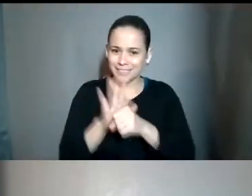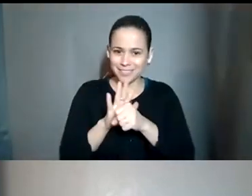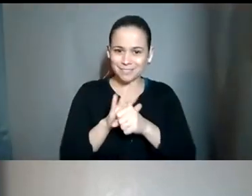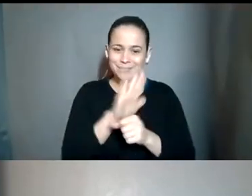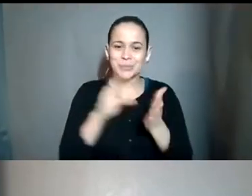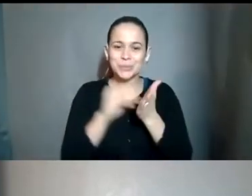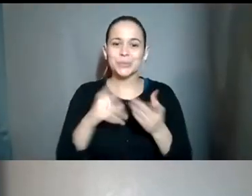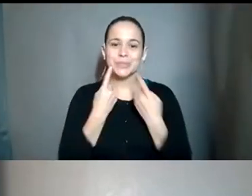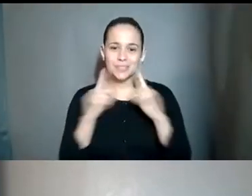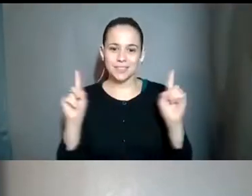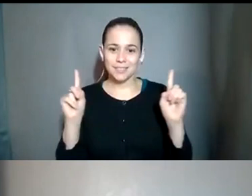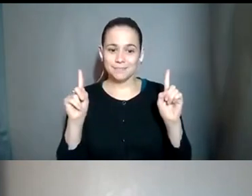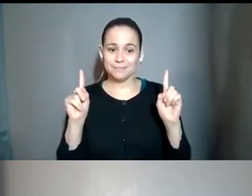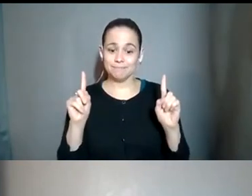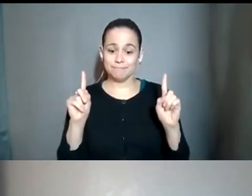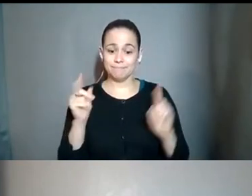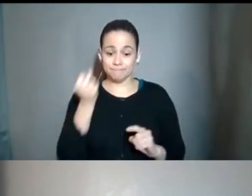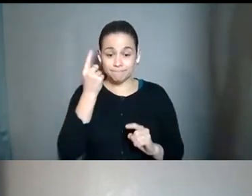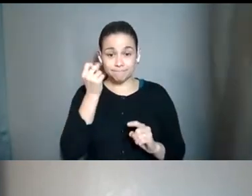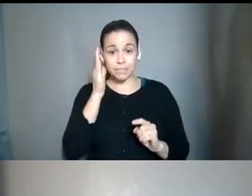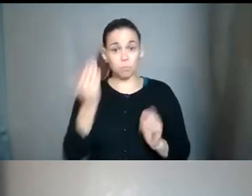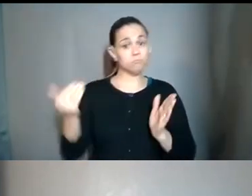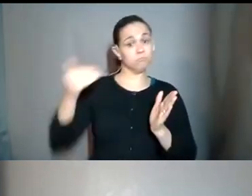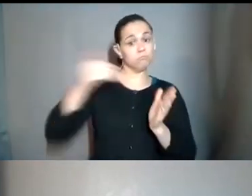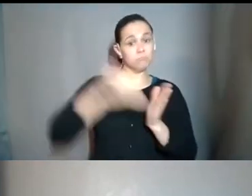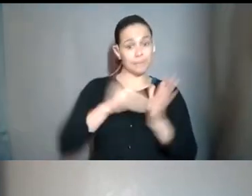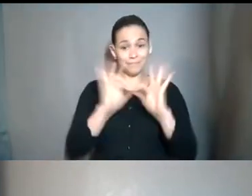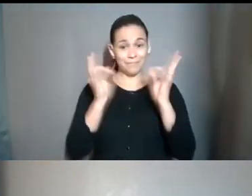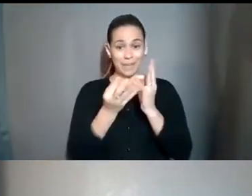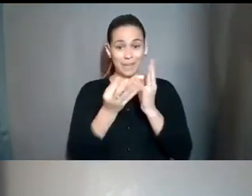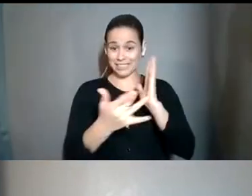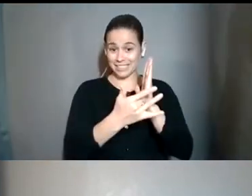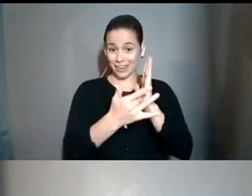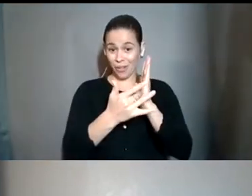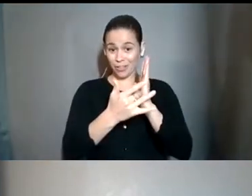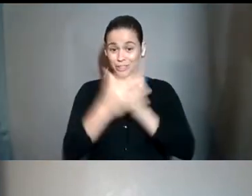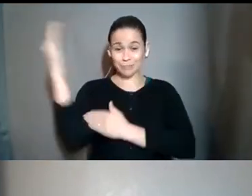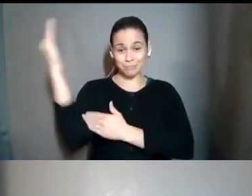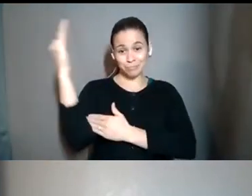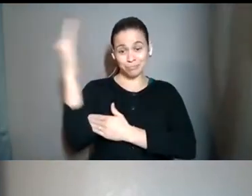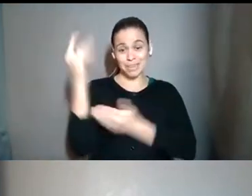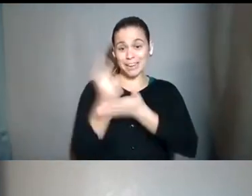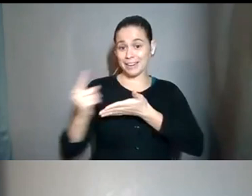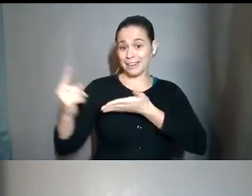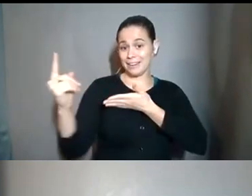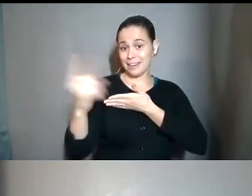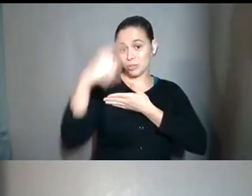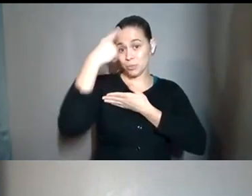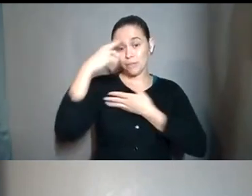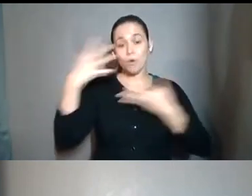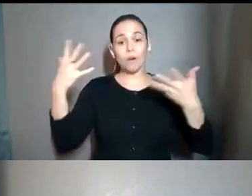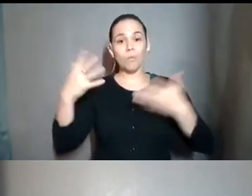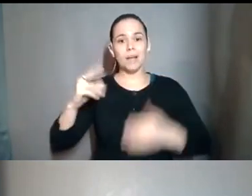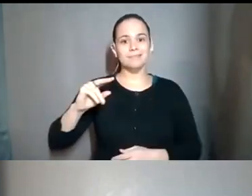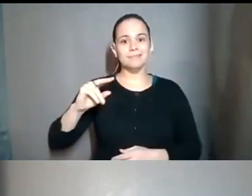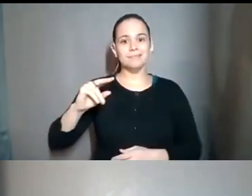success. We will have another family technology webinar next week for secondary mathematics. So if